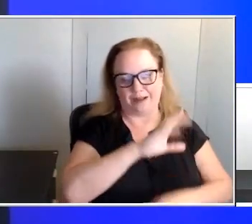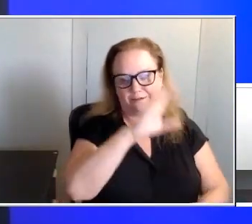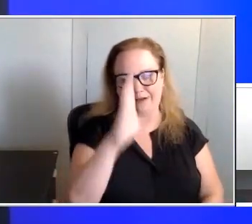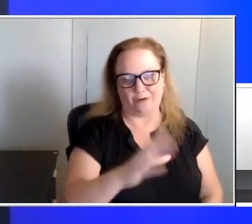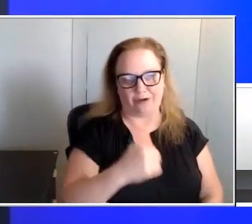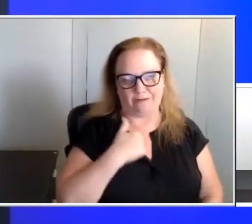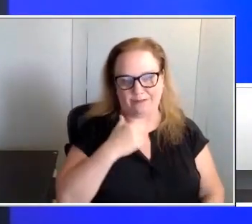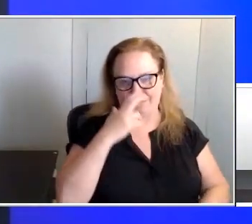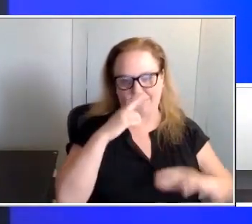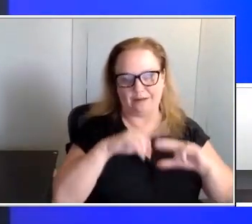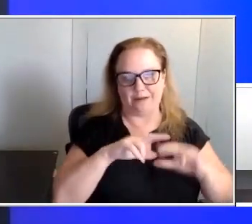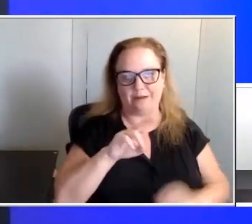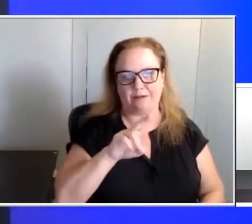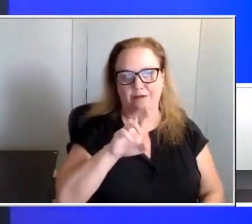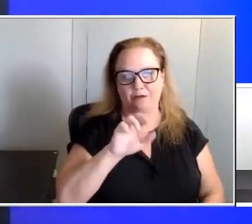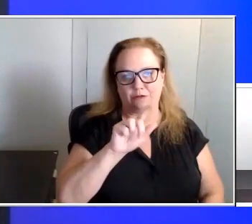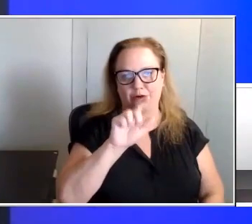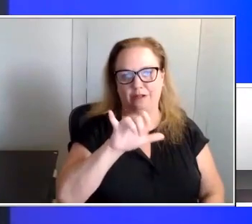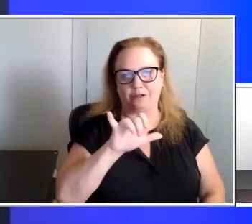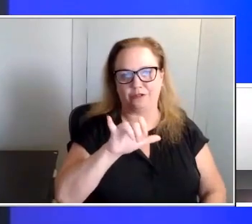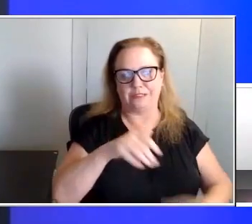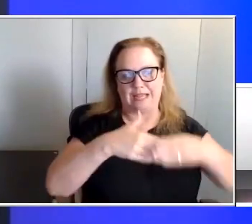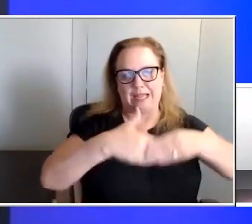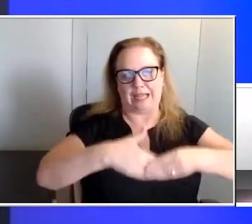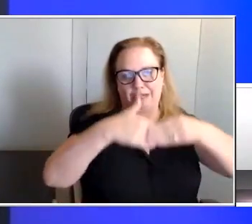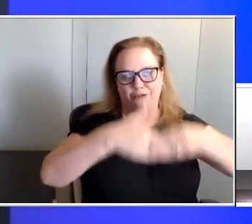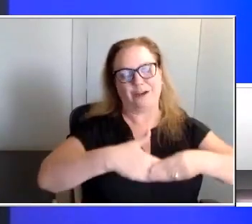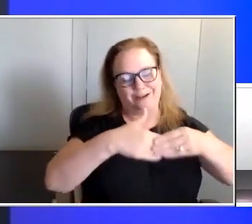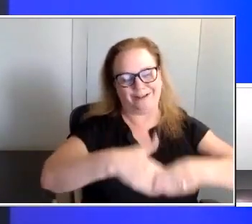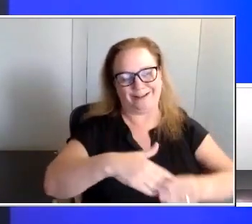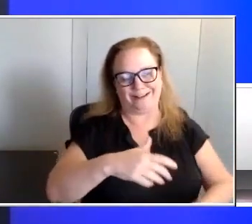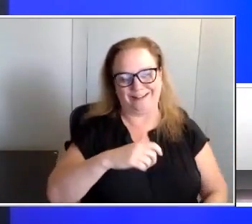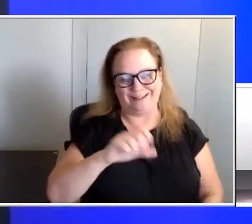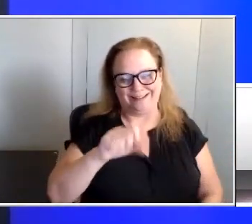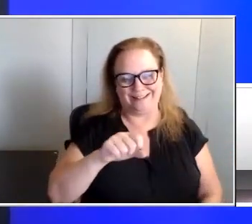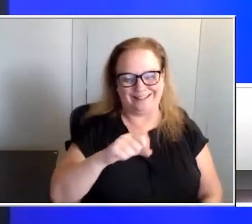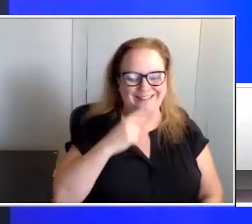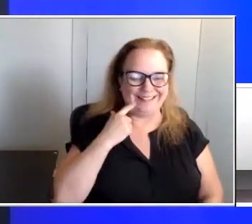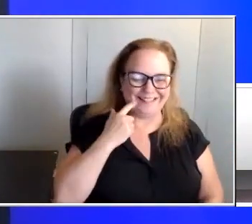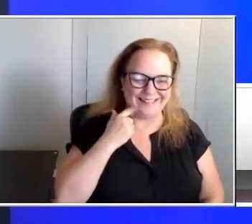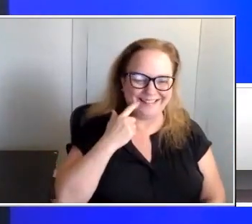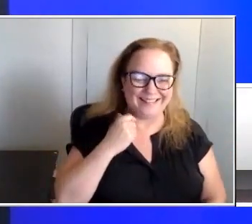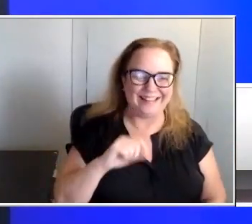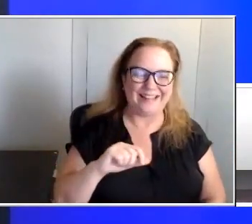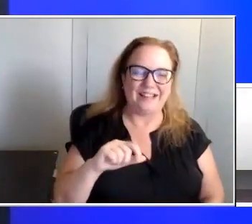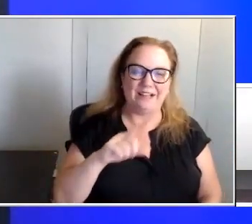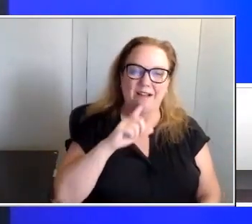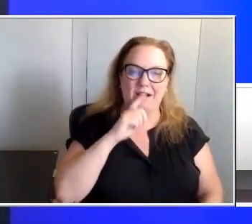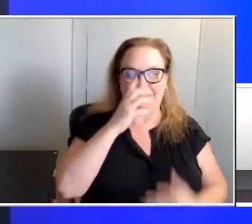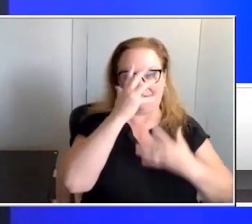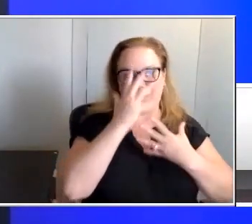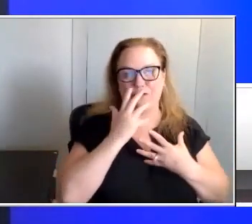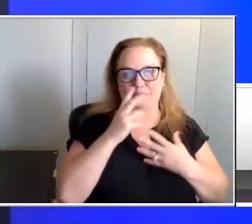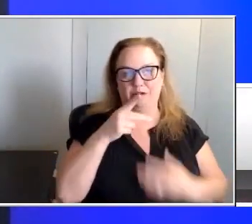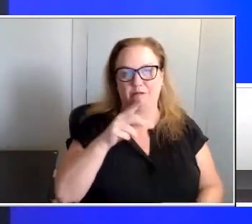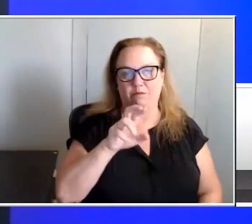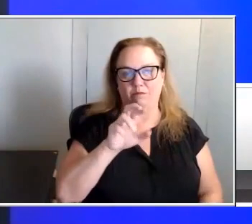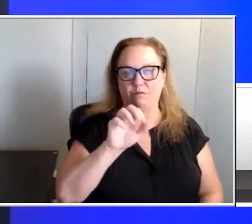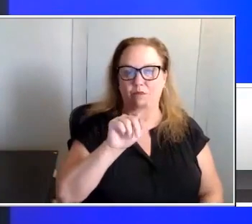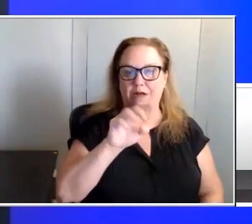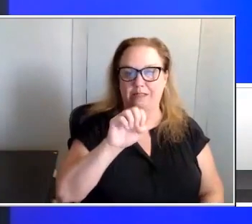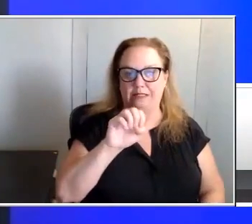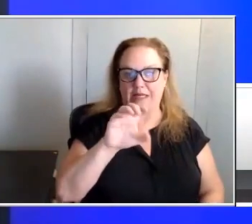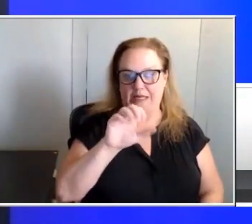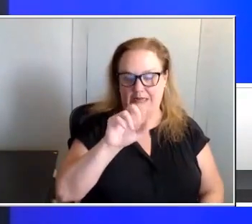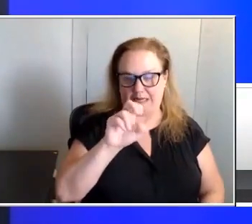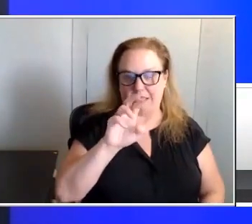the urologist handshake is part of that visit. So. Yeah, that's it. No, so, you know, unfortunately, prostate cancer screening does